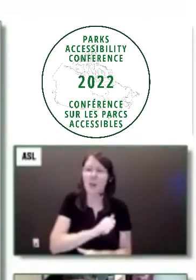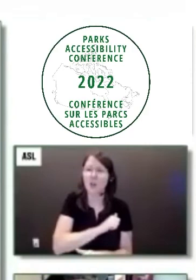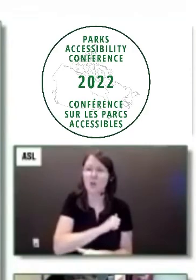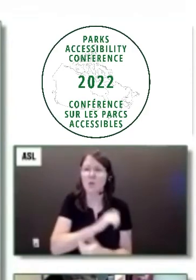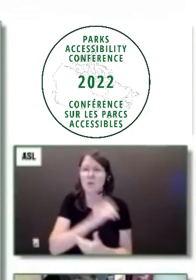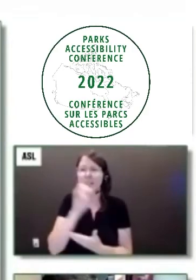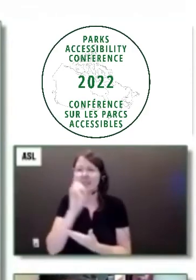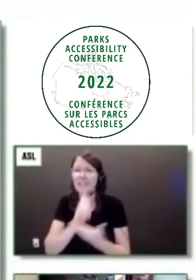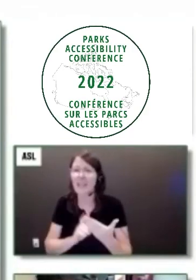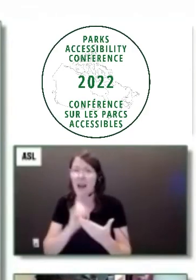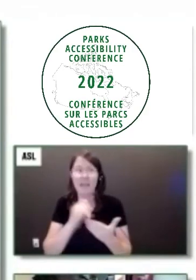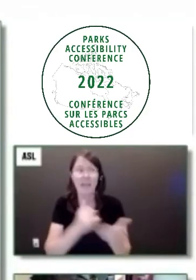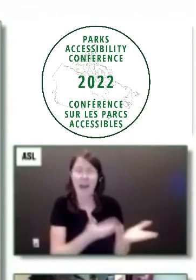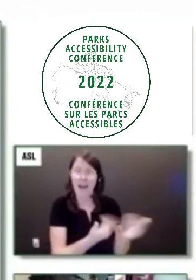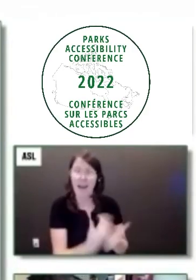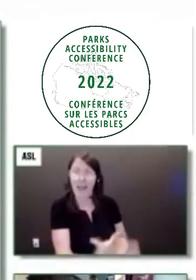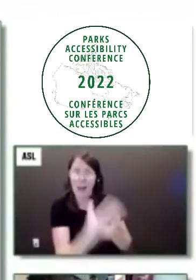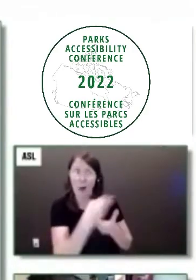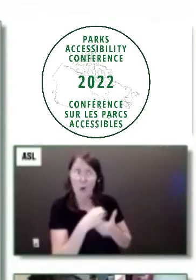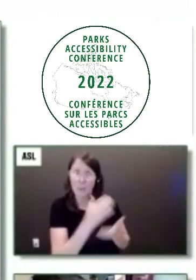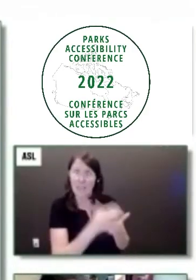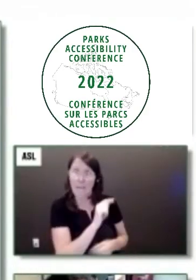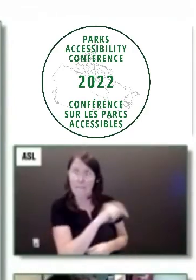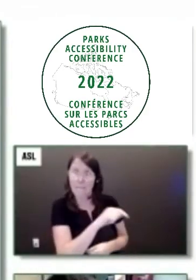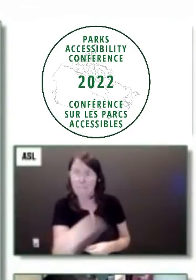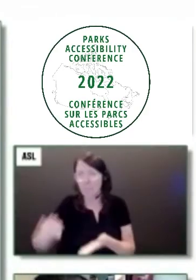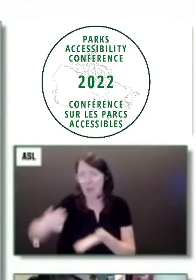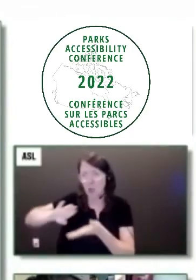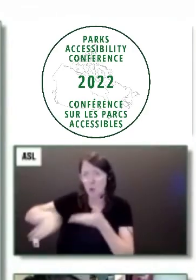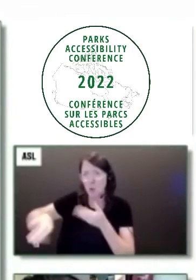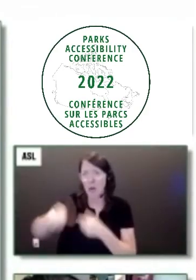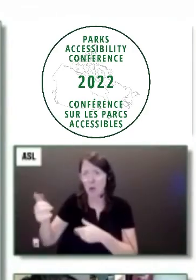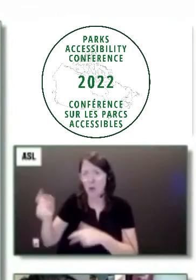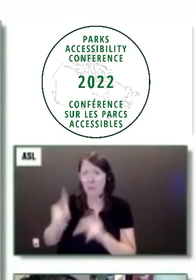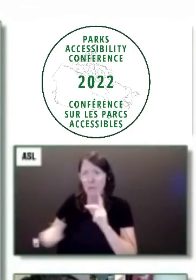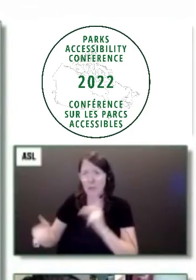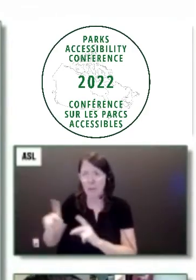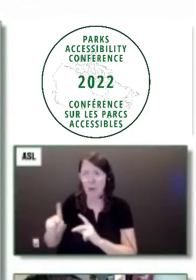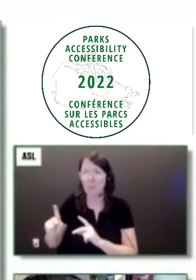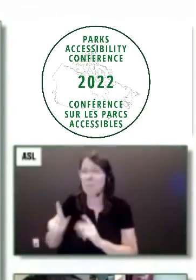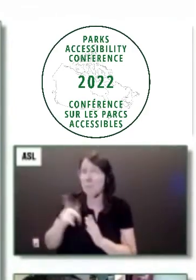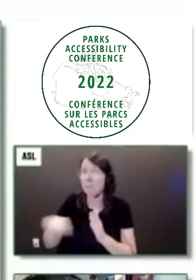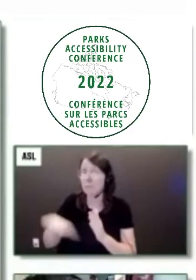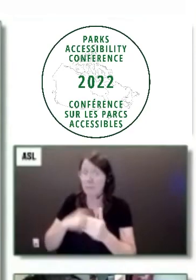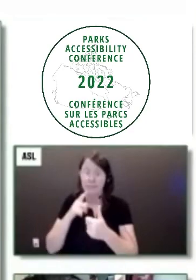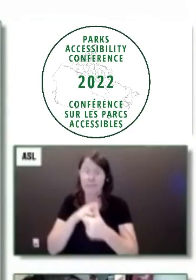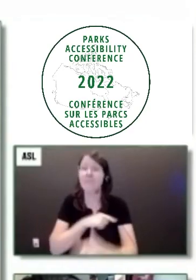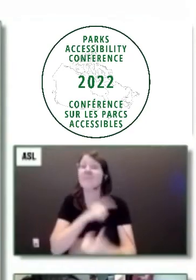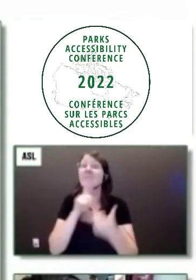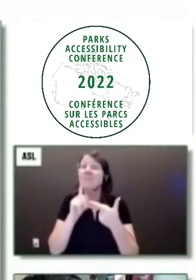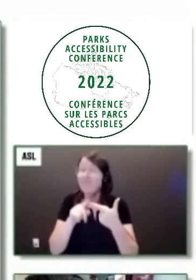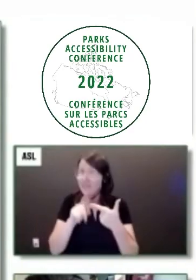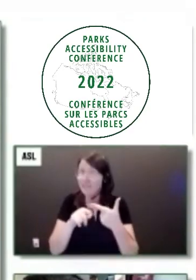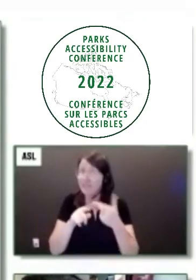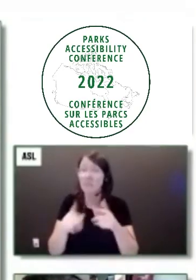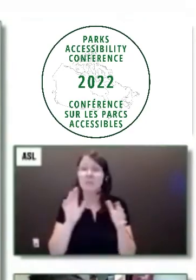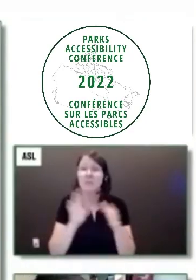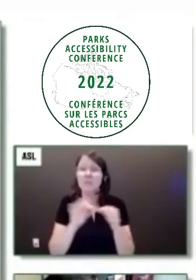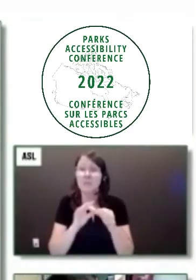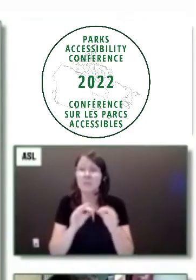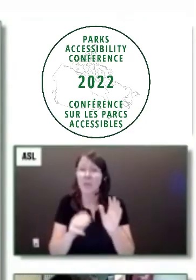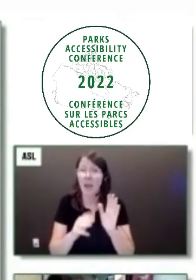some while excluding others. He also suggested that the medical model was based in what he referred to as a theory of